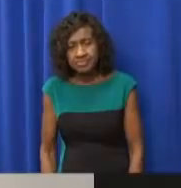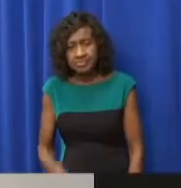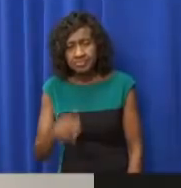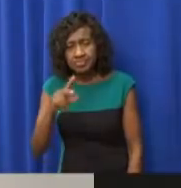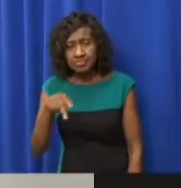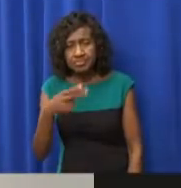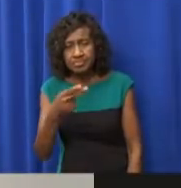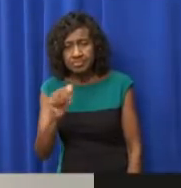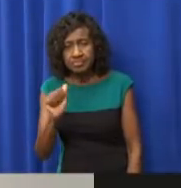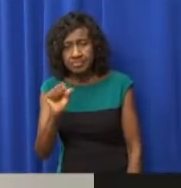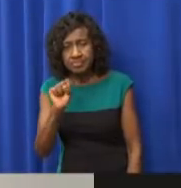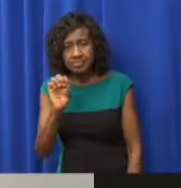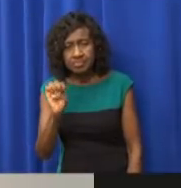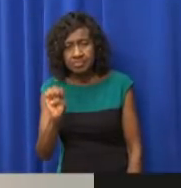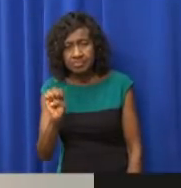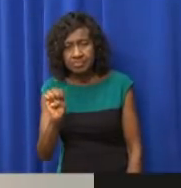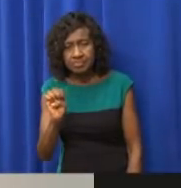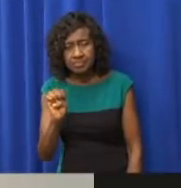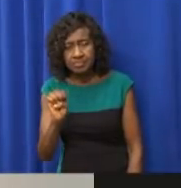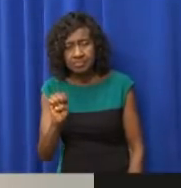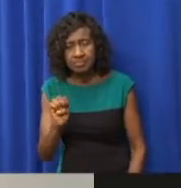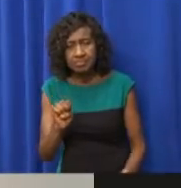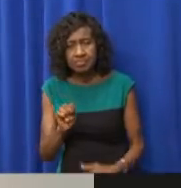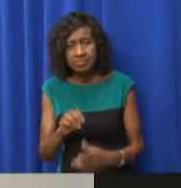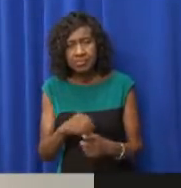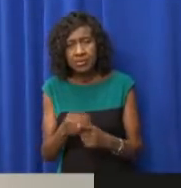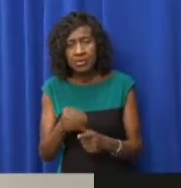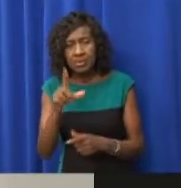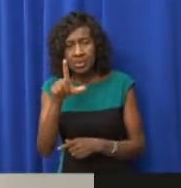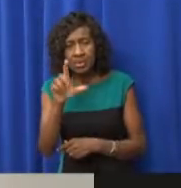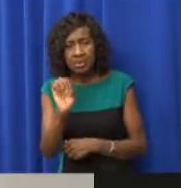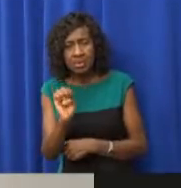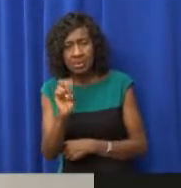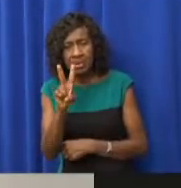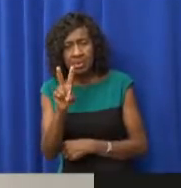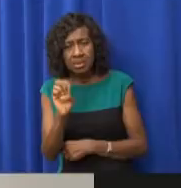2? Level 2, beg your pardon.